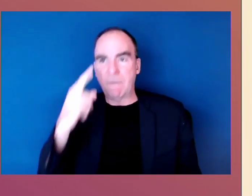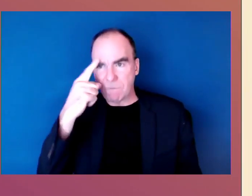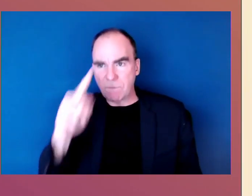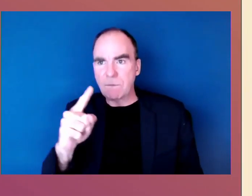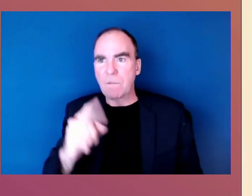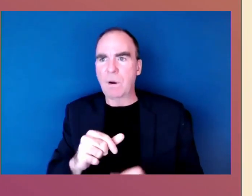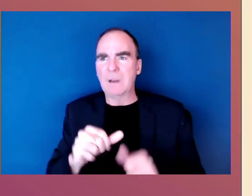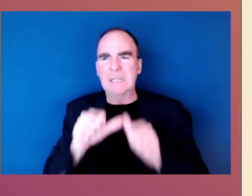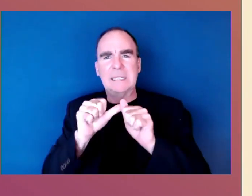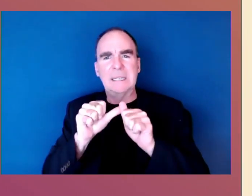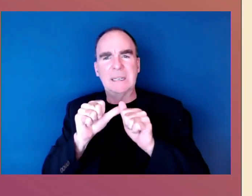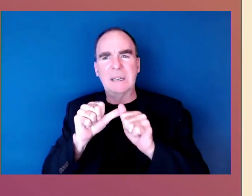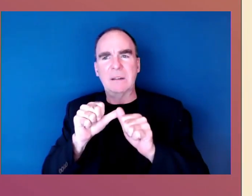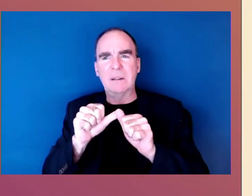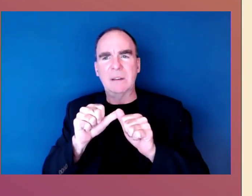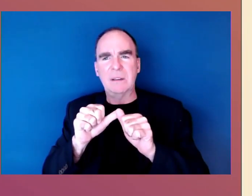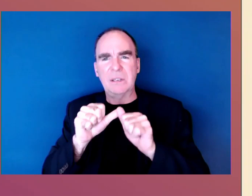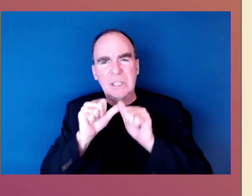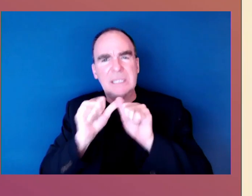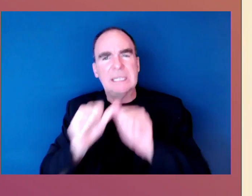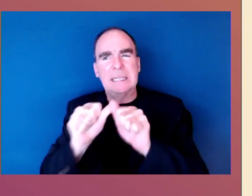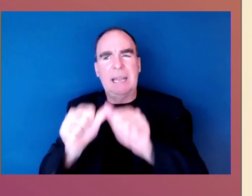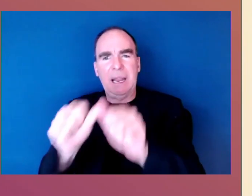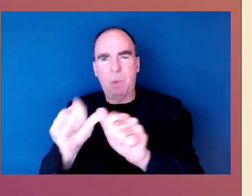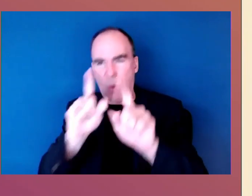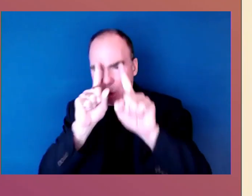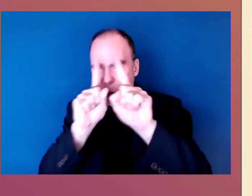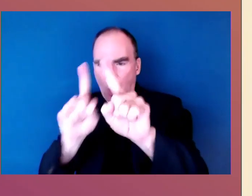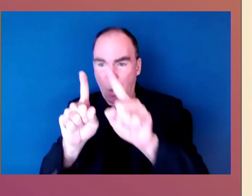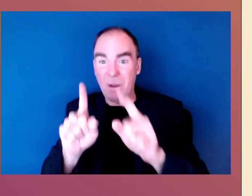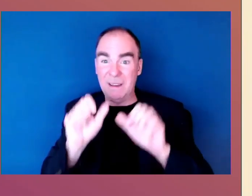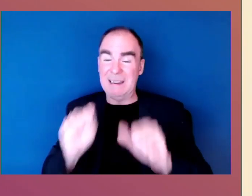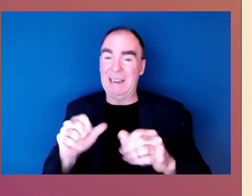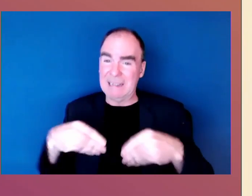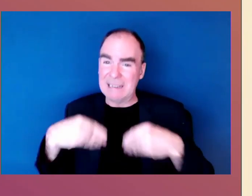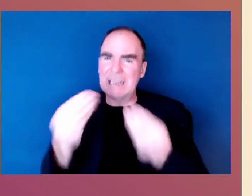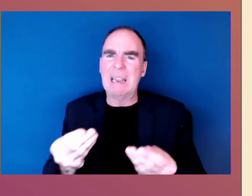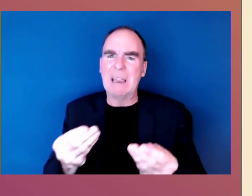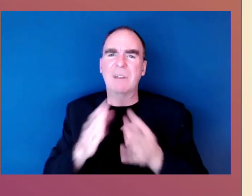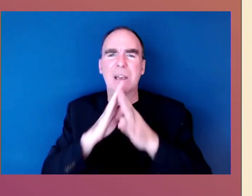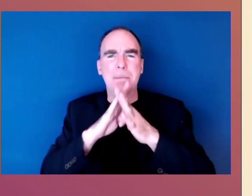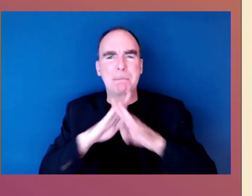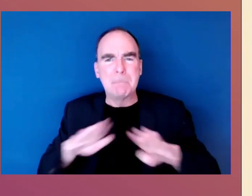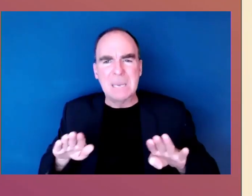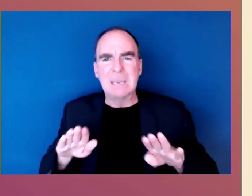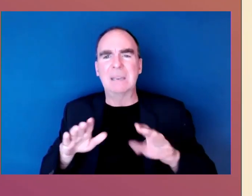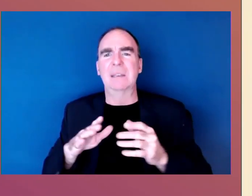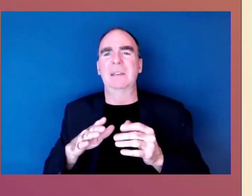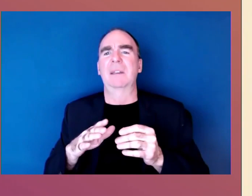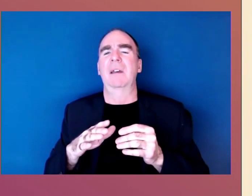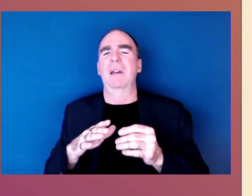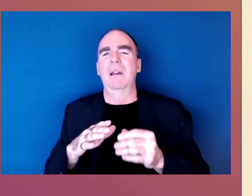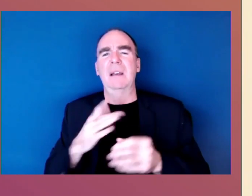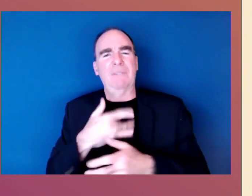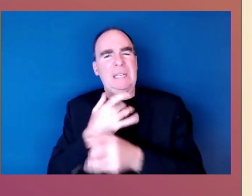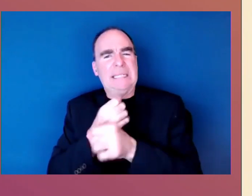goals show us a blueprint for peace and prosperity for people and our planet. We found we